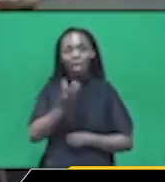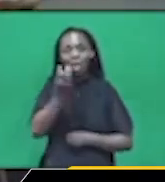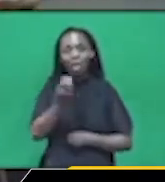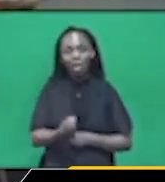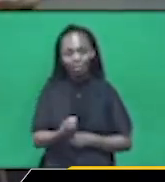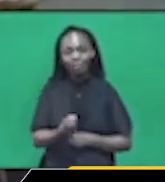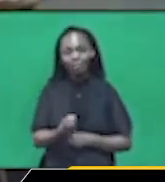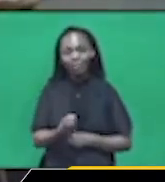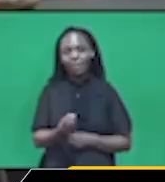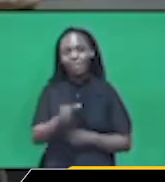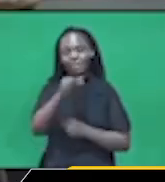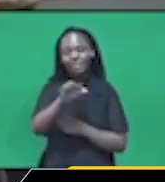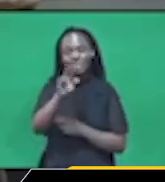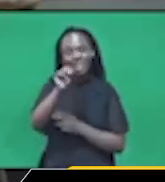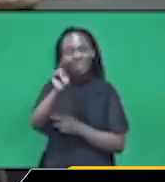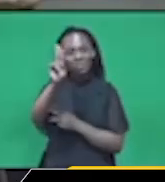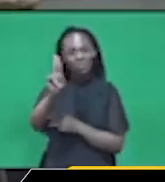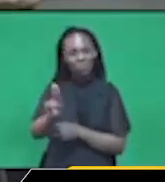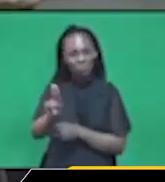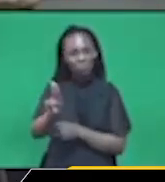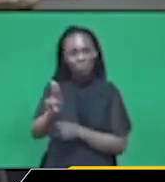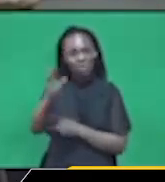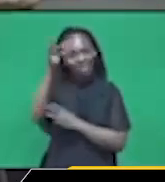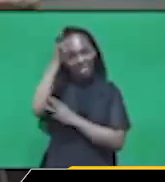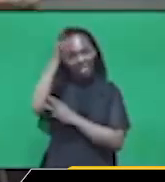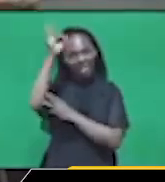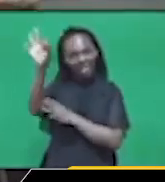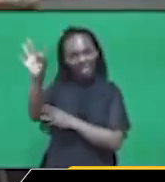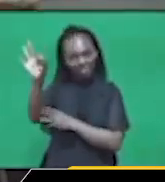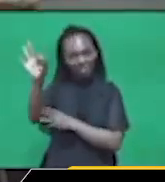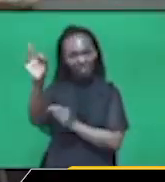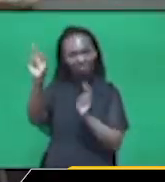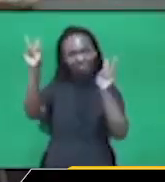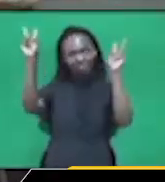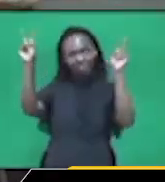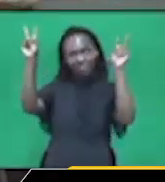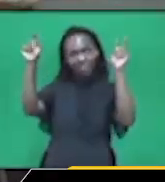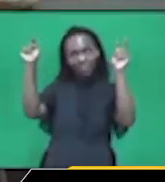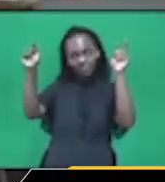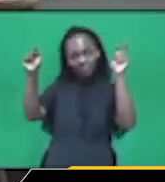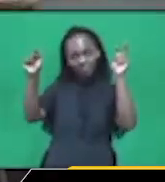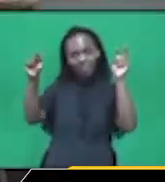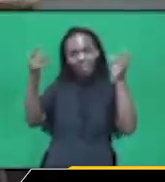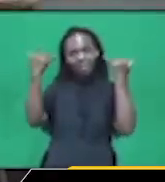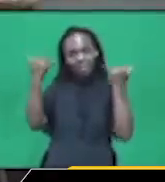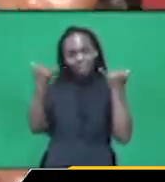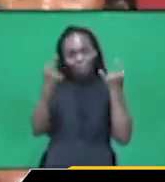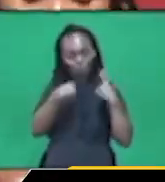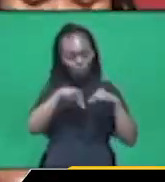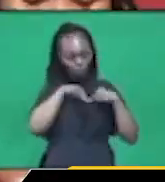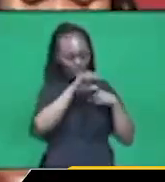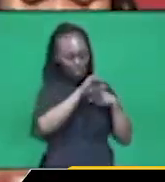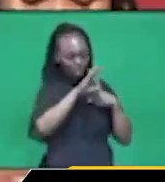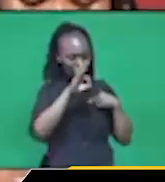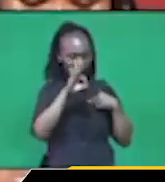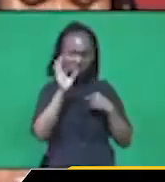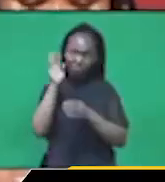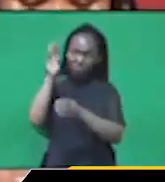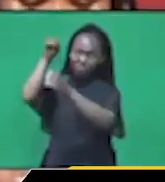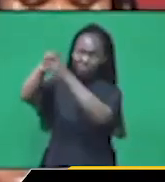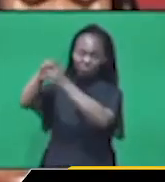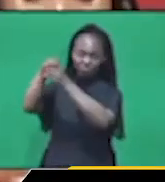so-called GNU government, which thankfully and correctly the EFF refused to be